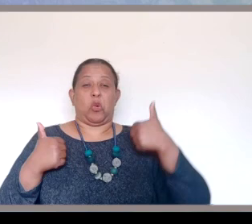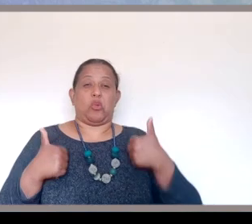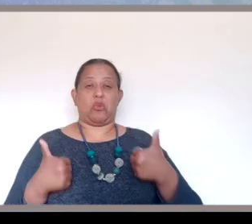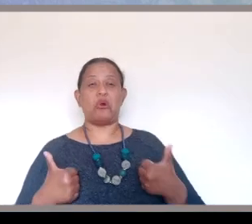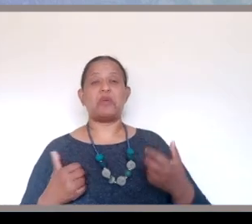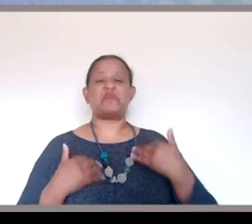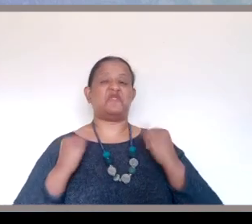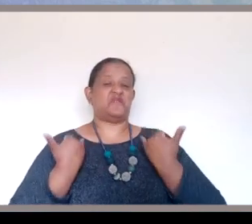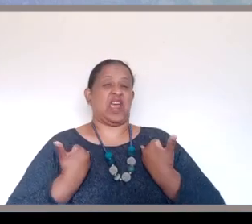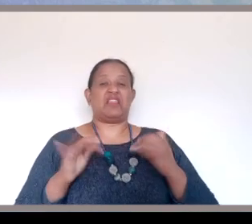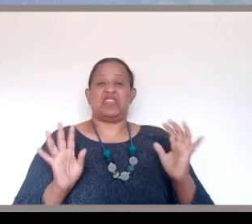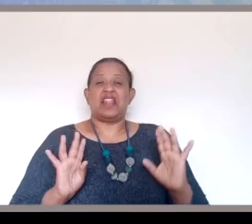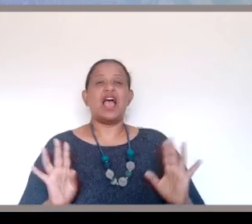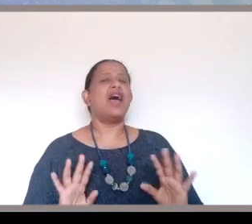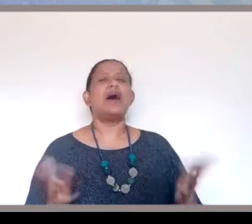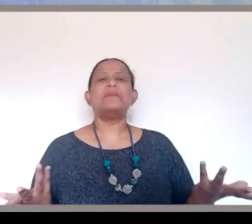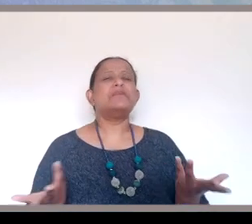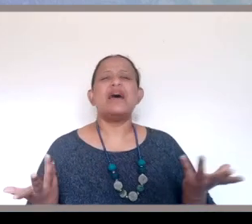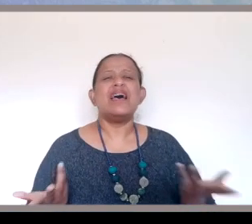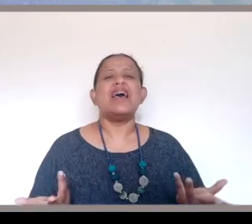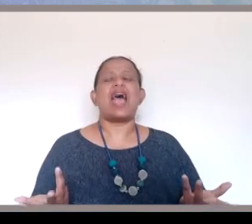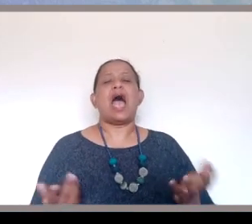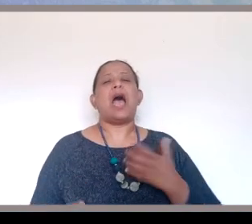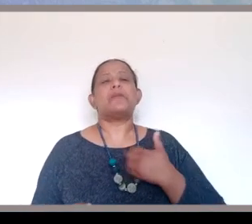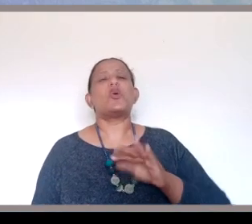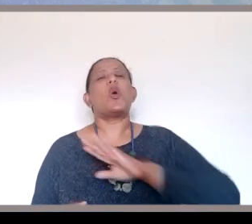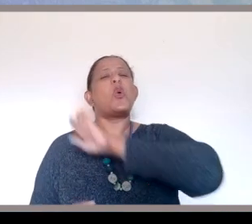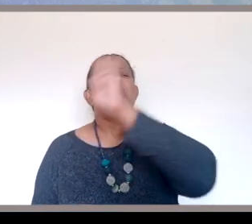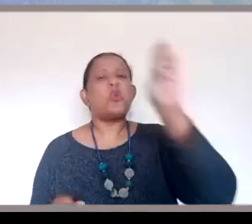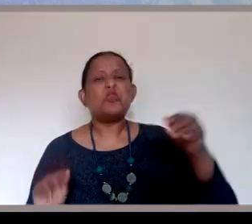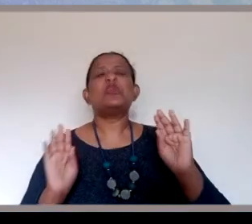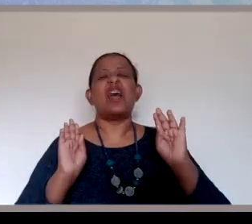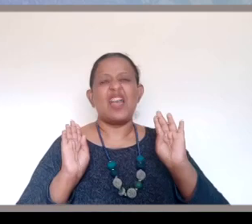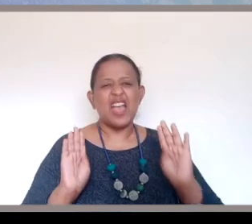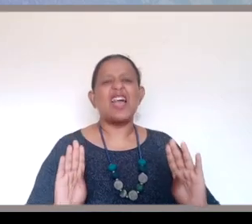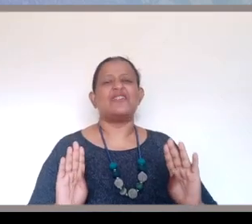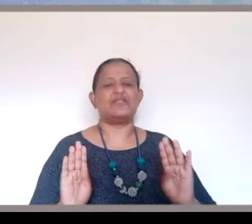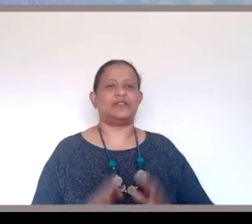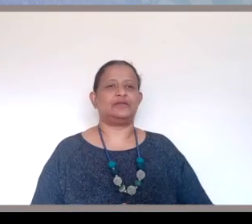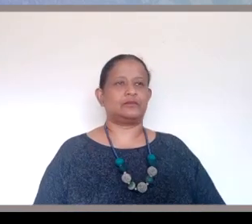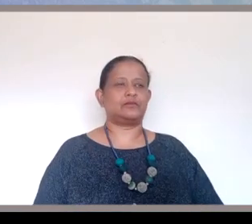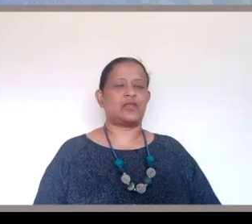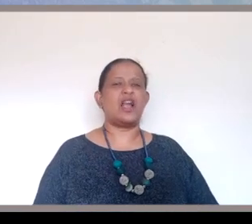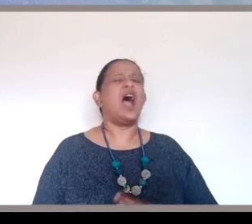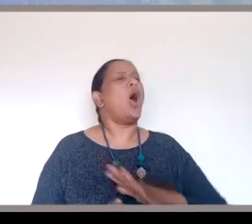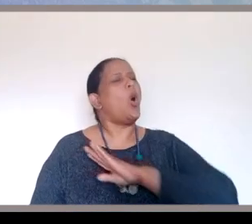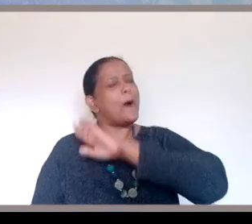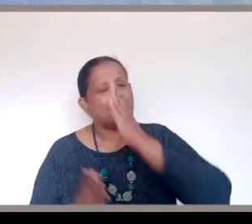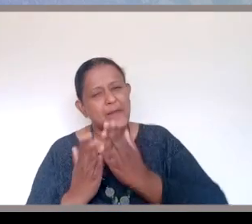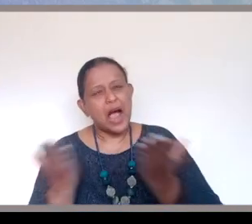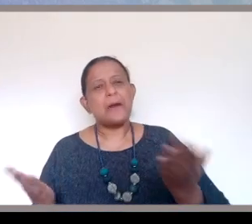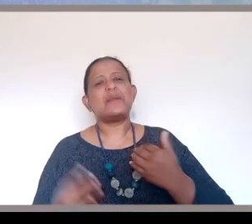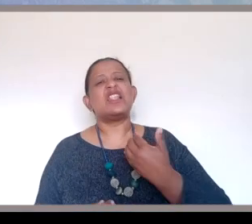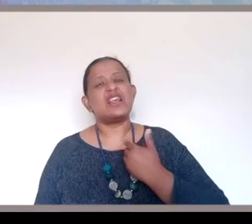hogwash, bunch of rubbish. There is nothing like that. Everybody is tempted. You're tempted, I'm